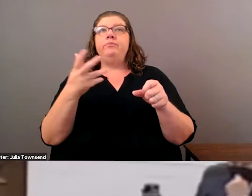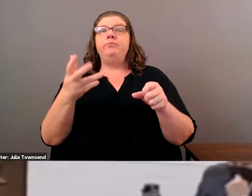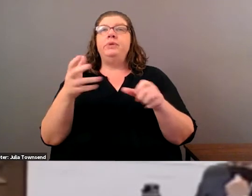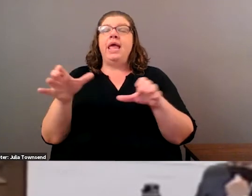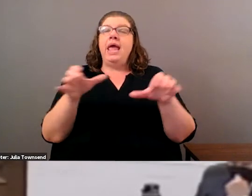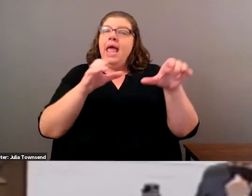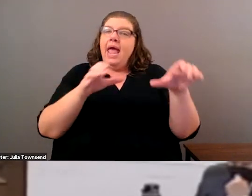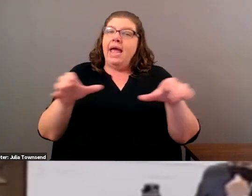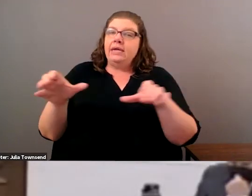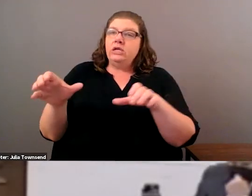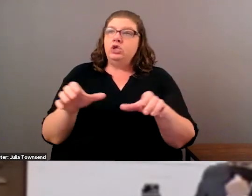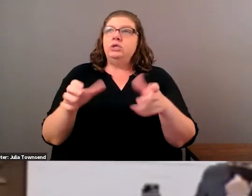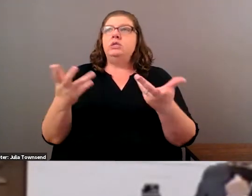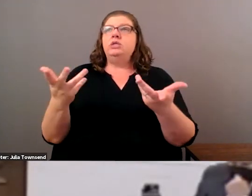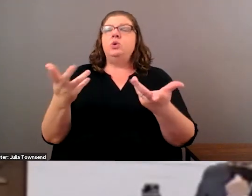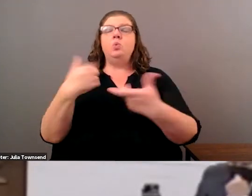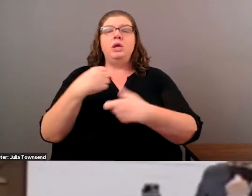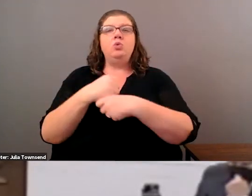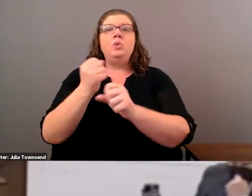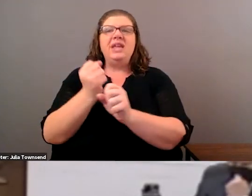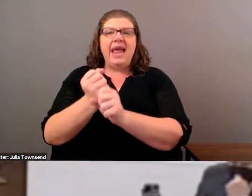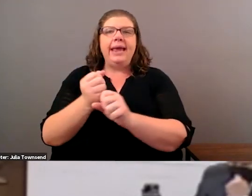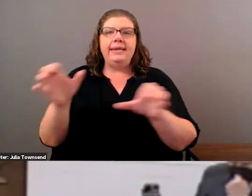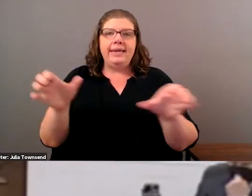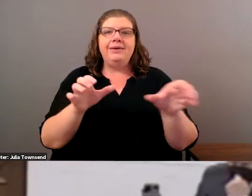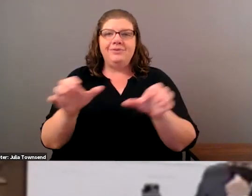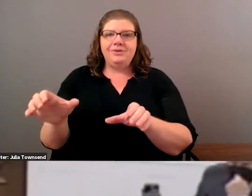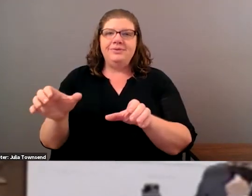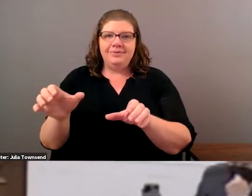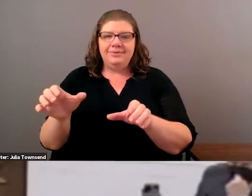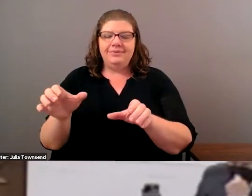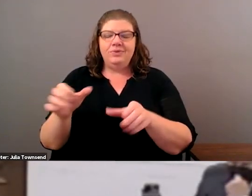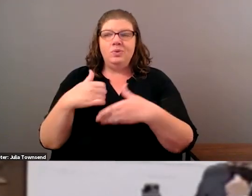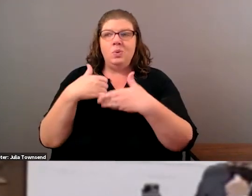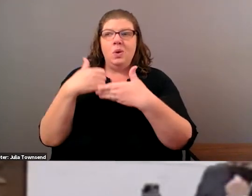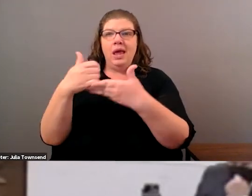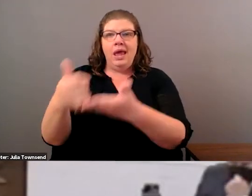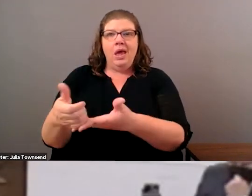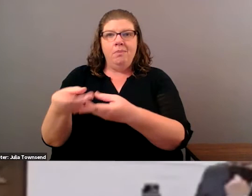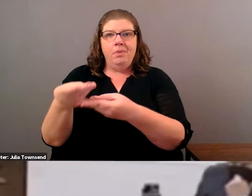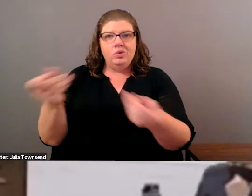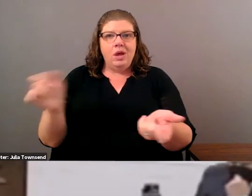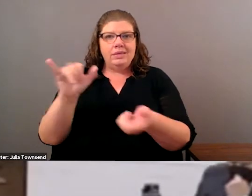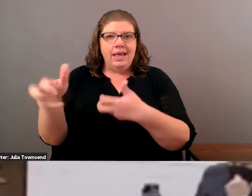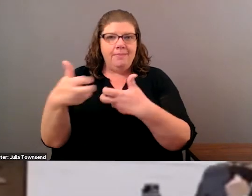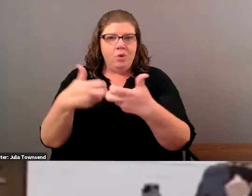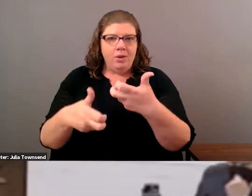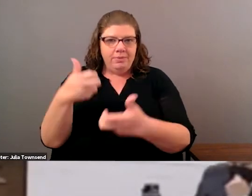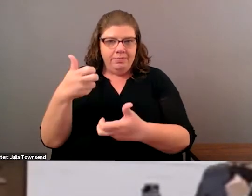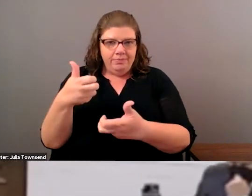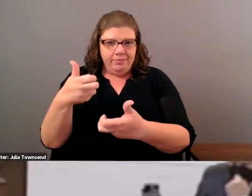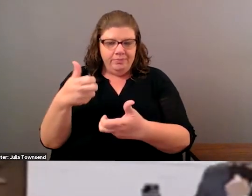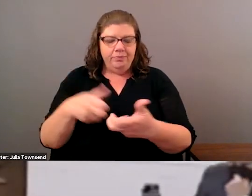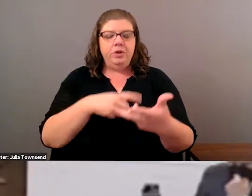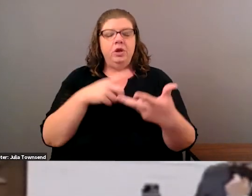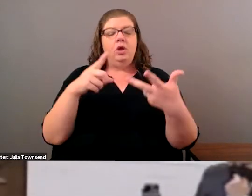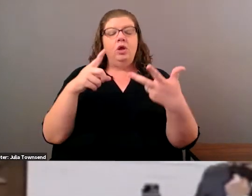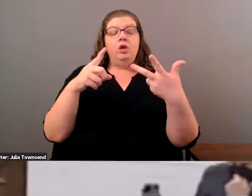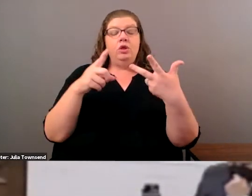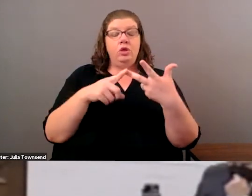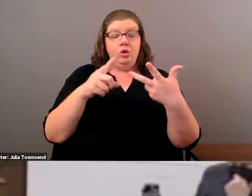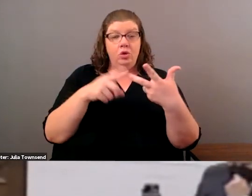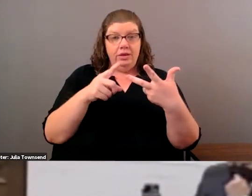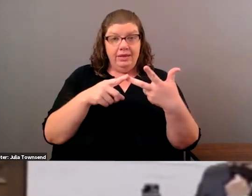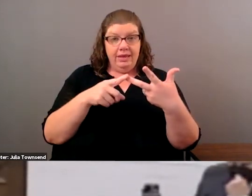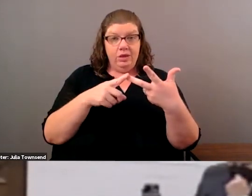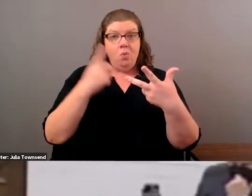actions and created actions to help address that. The third thing in particular, the one thing that